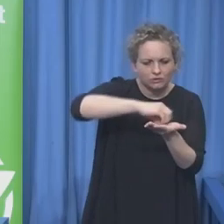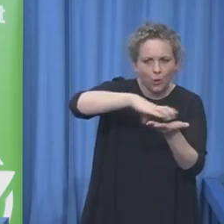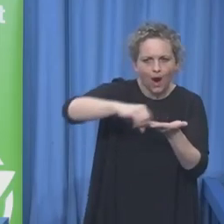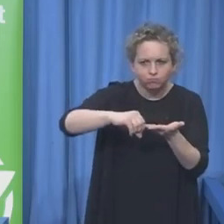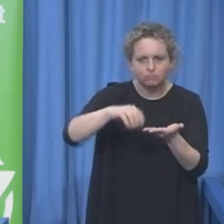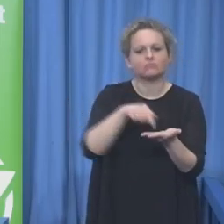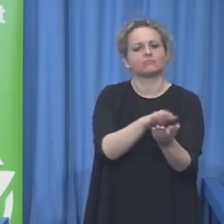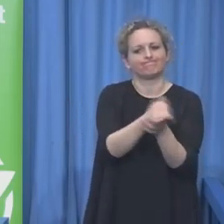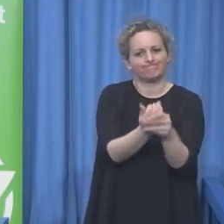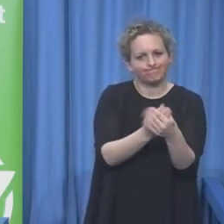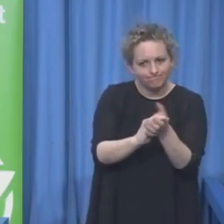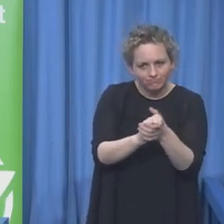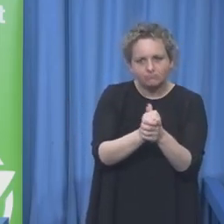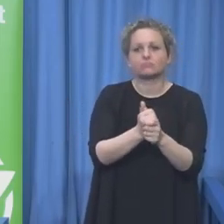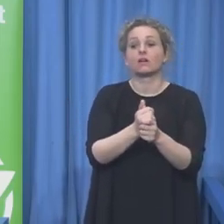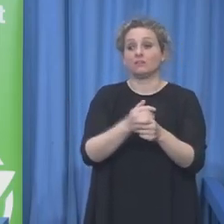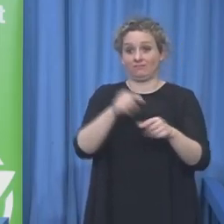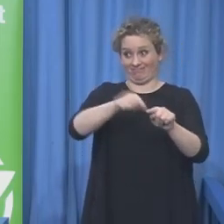4 coffee shops,